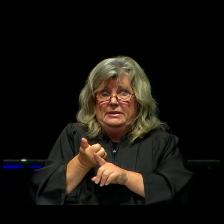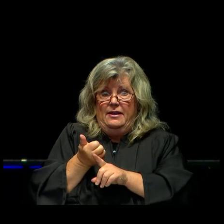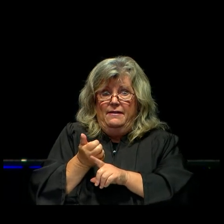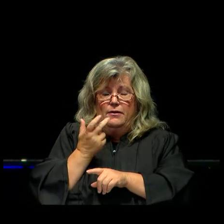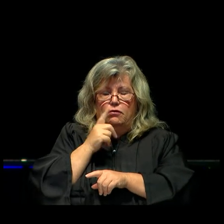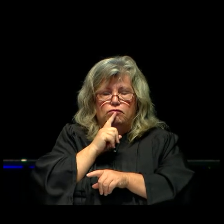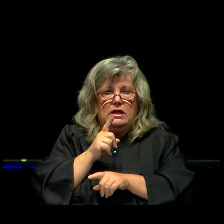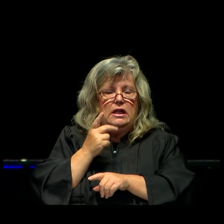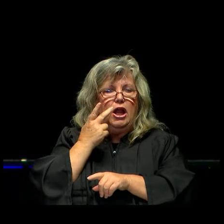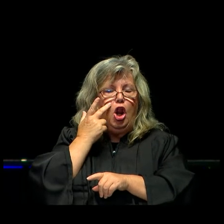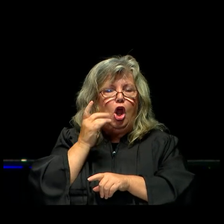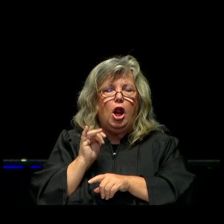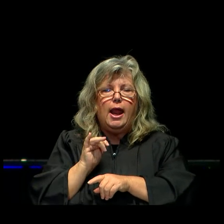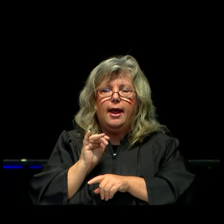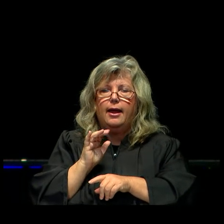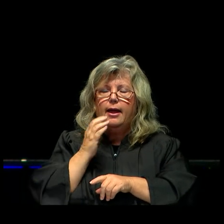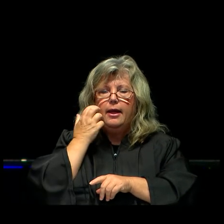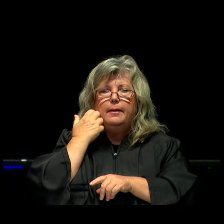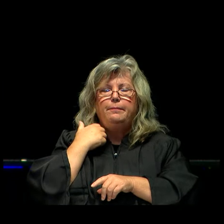came and talked about political